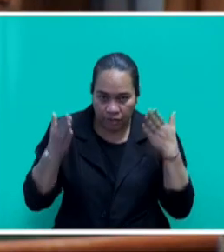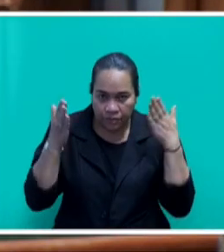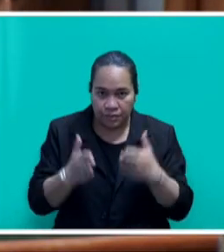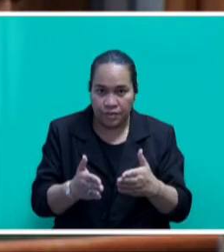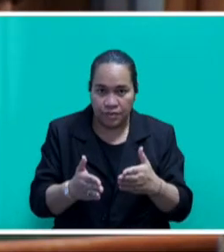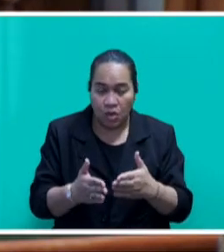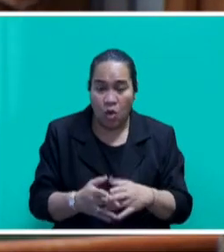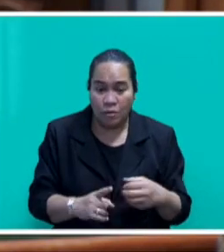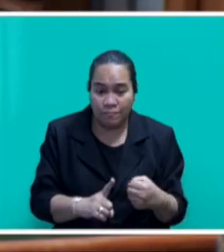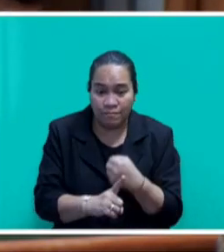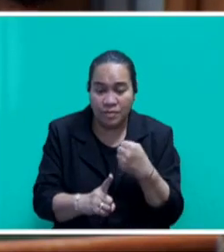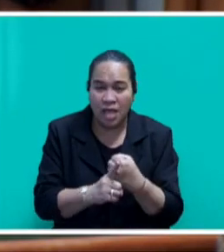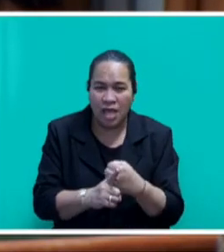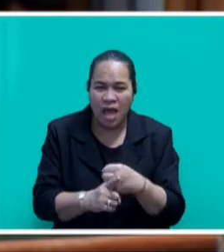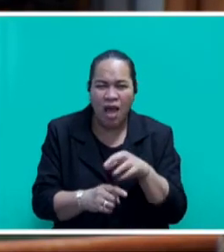on an initiative